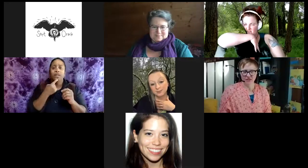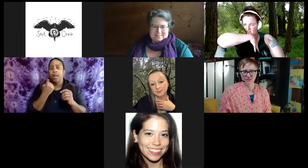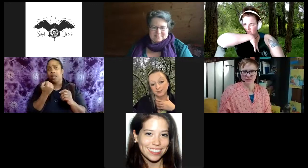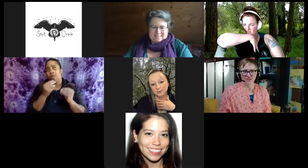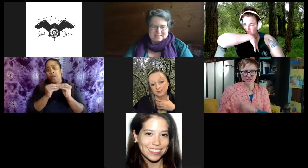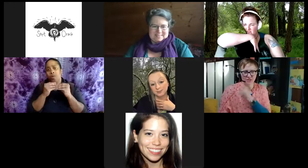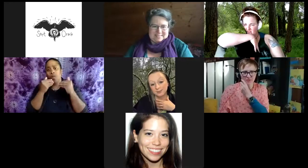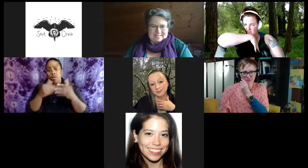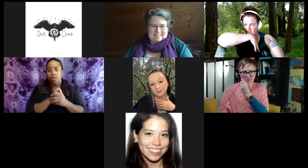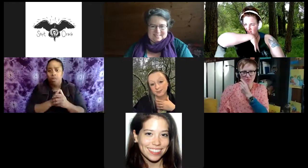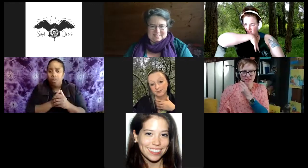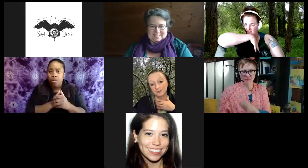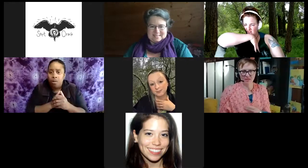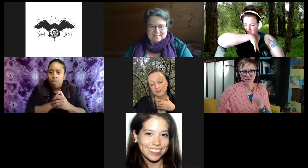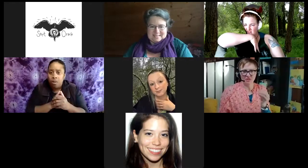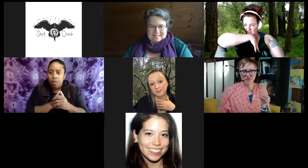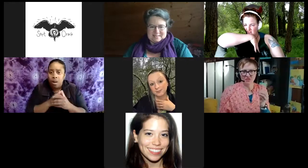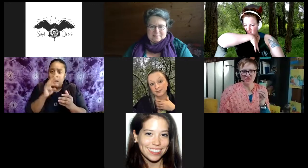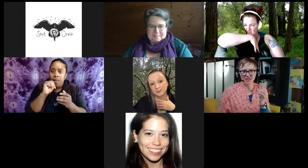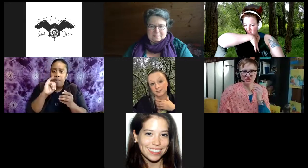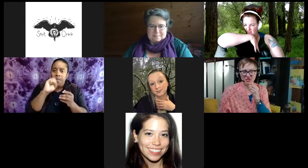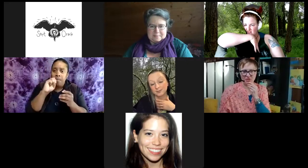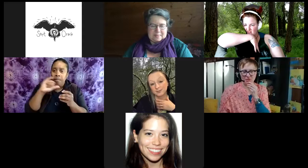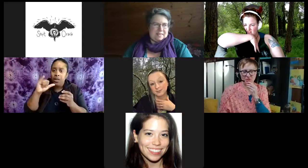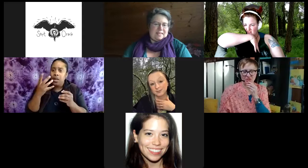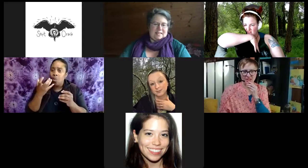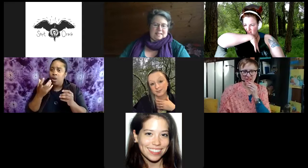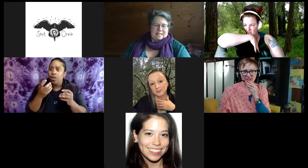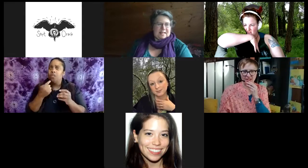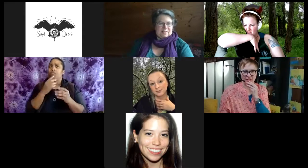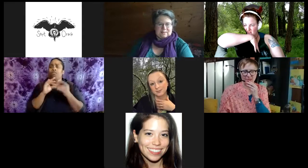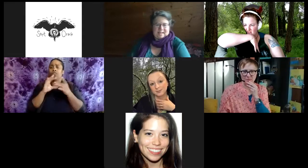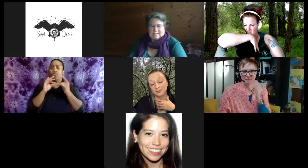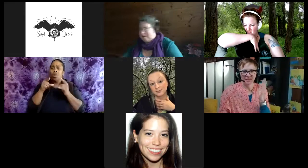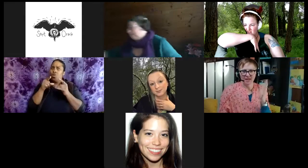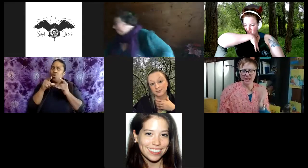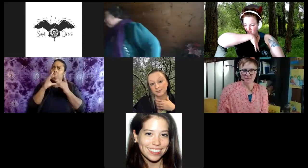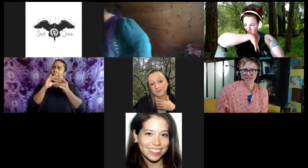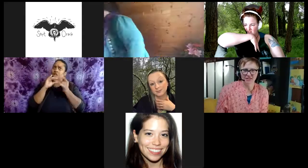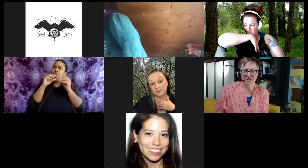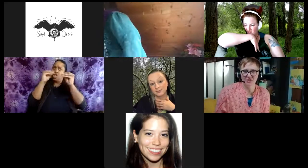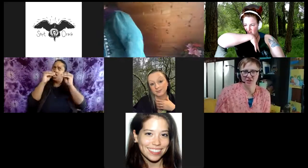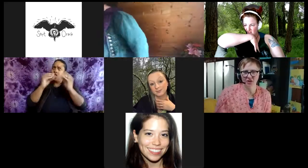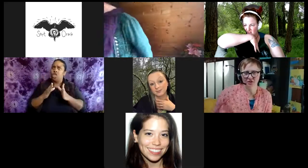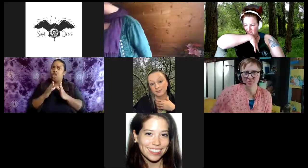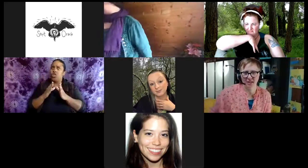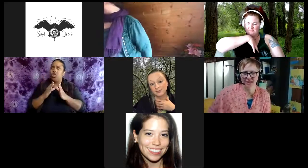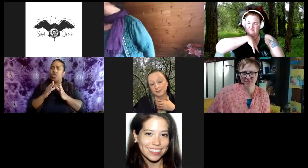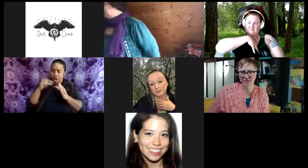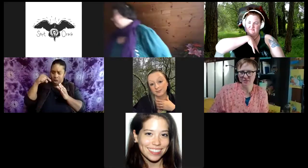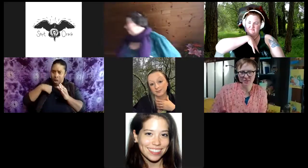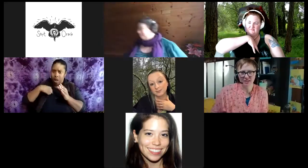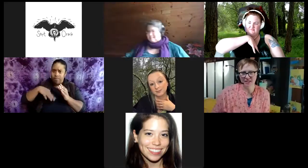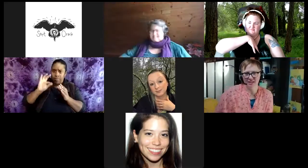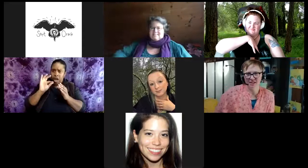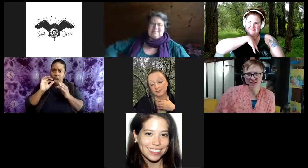Well, I just wanted to jump in real quick. I mean, you had mentioned the teacher, River Witch, and I mean, this card of Puck, I